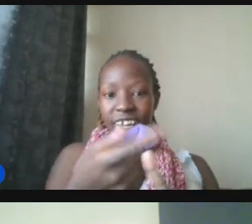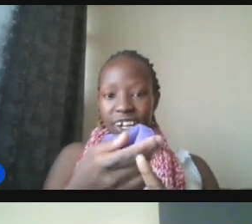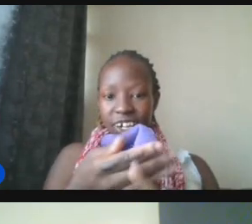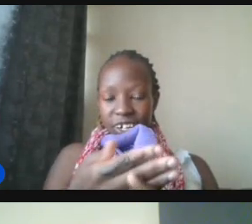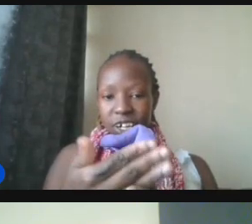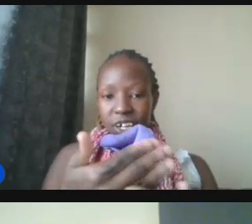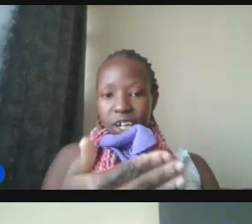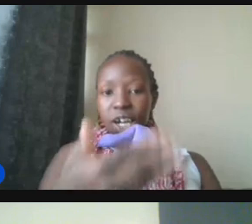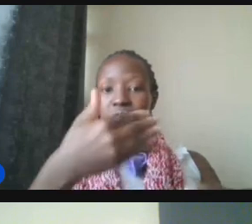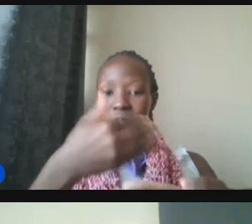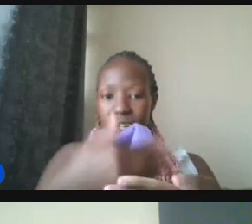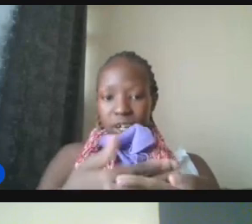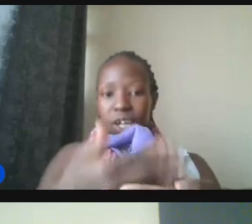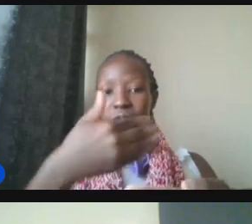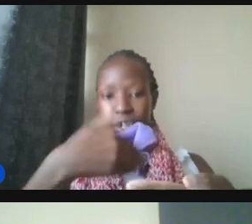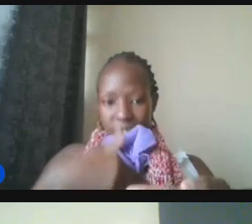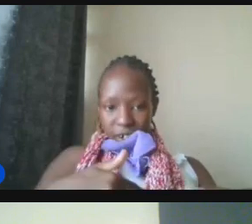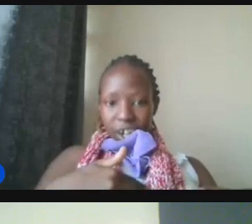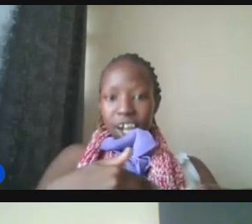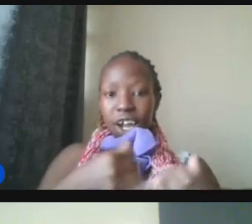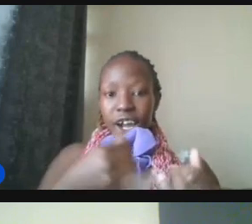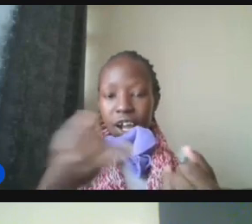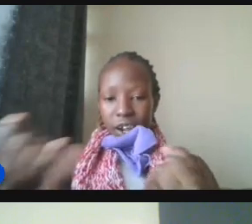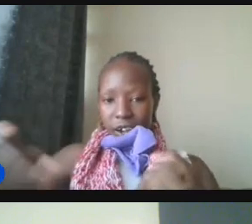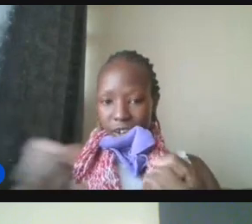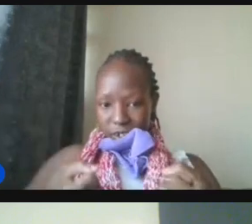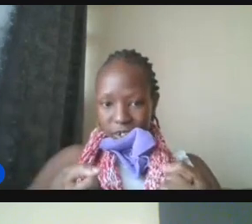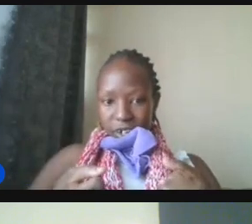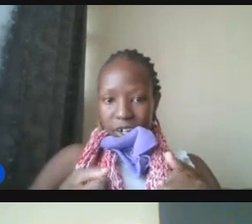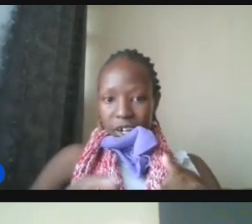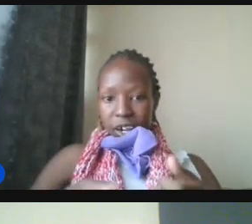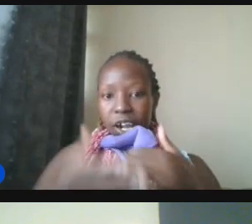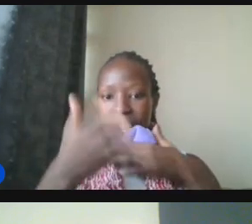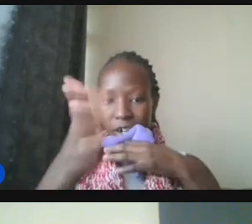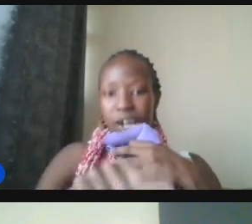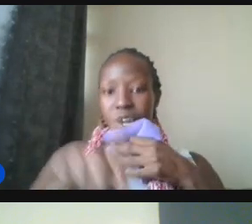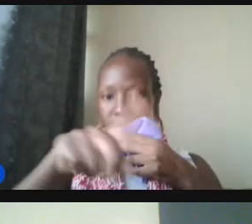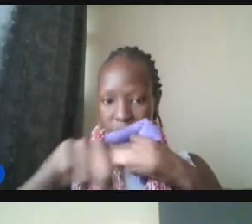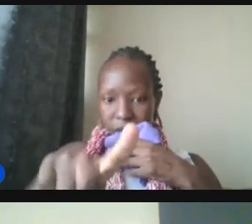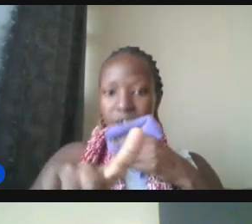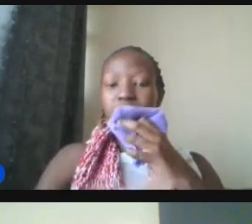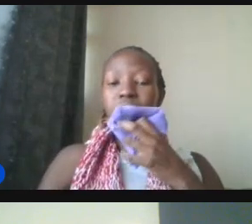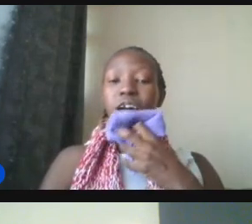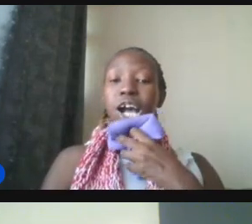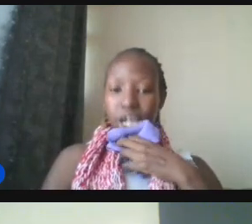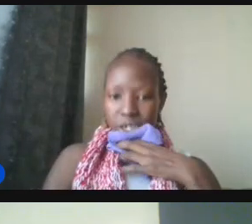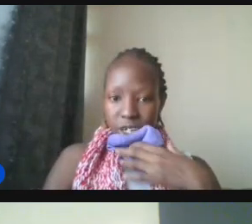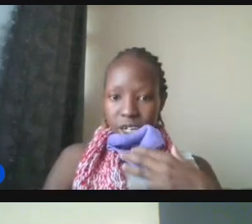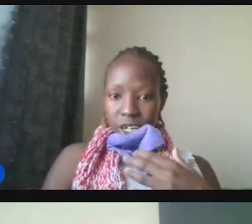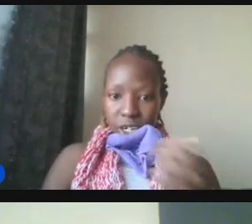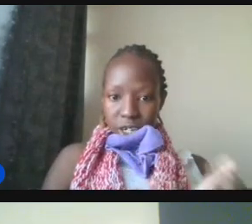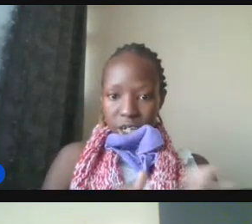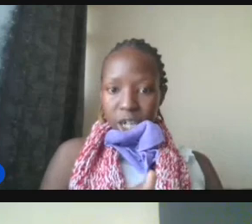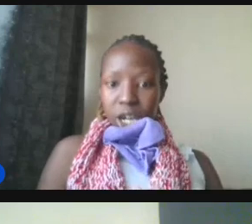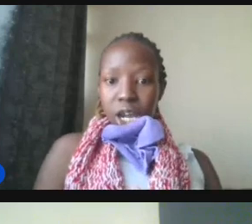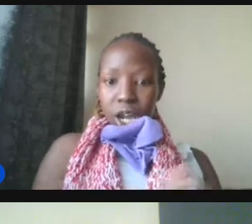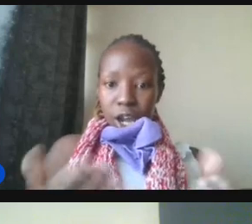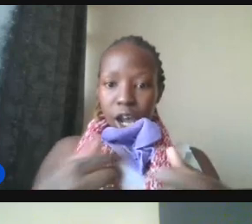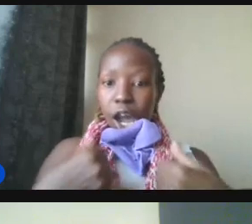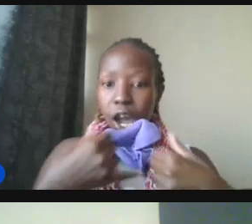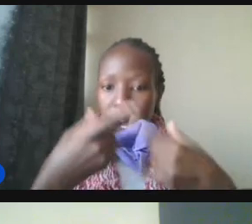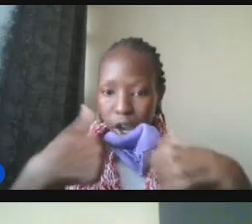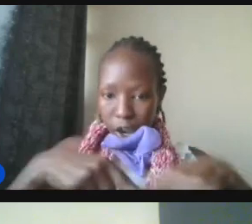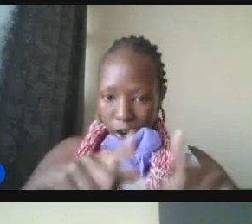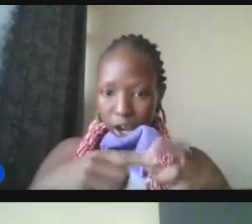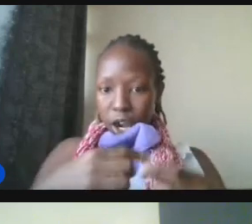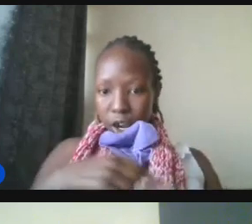have interpreters. But before we introduce ourselves and themselves, I